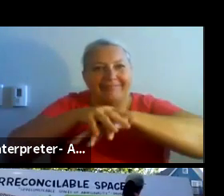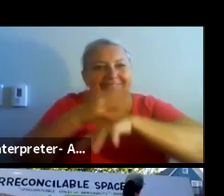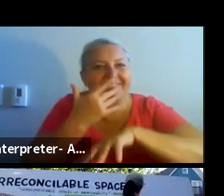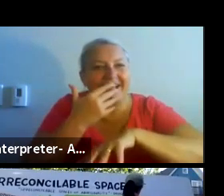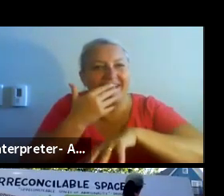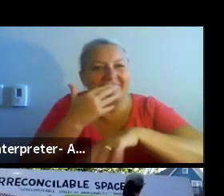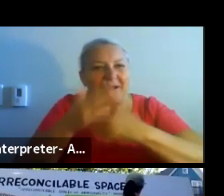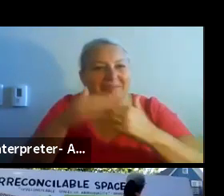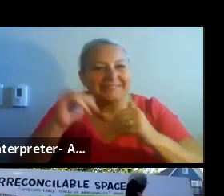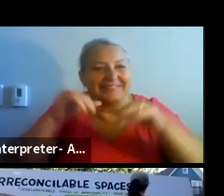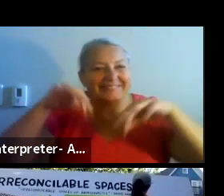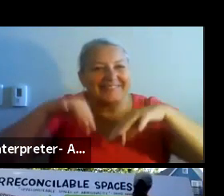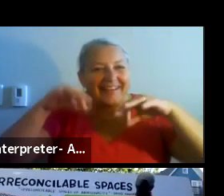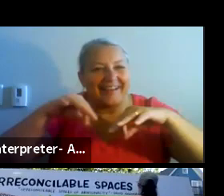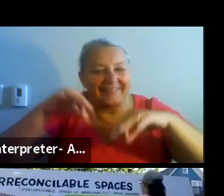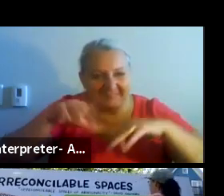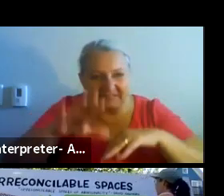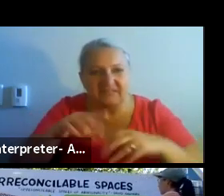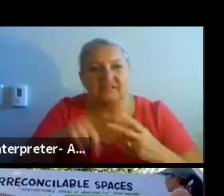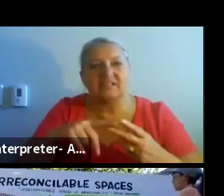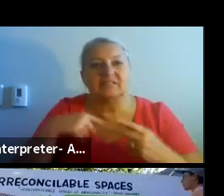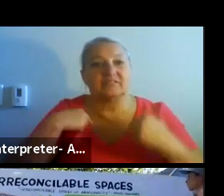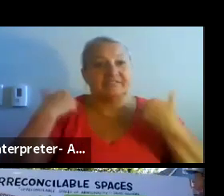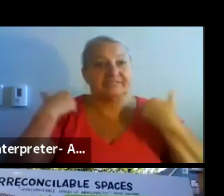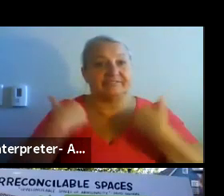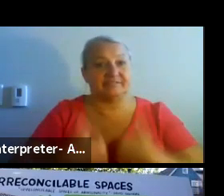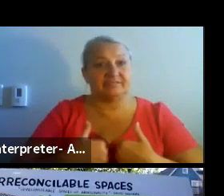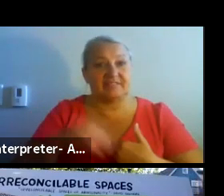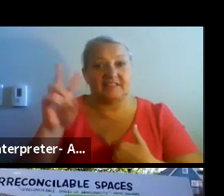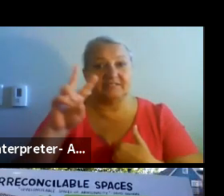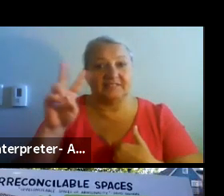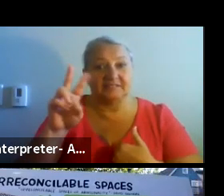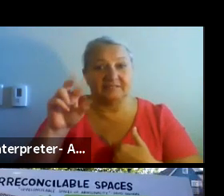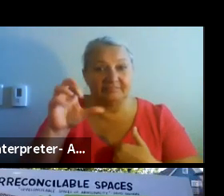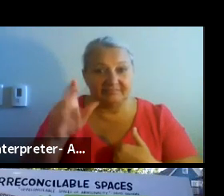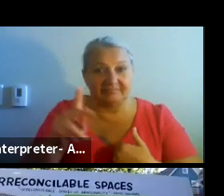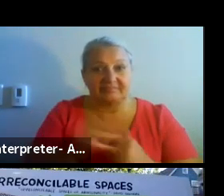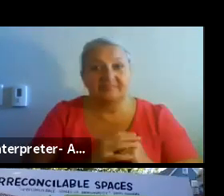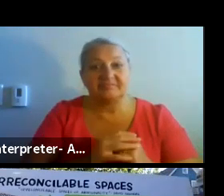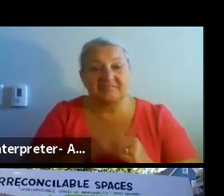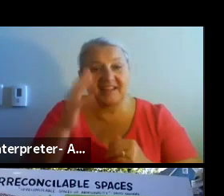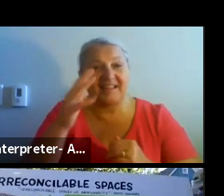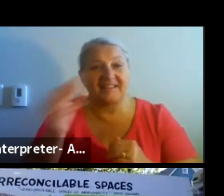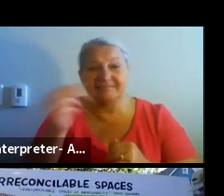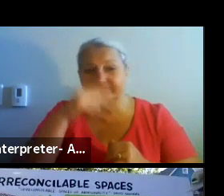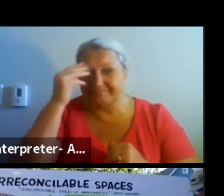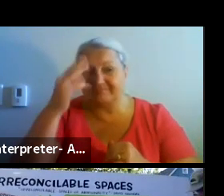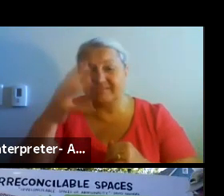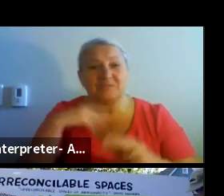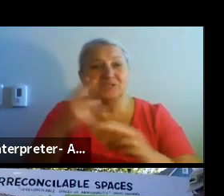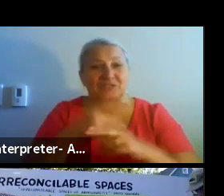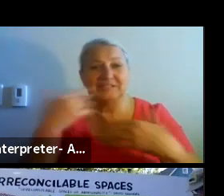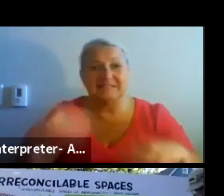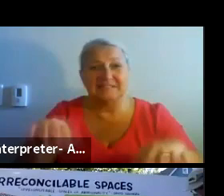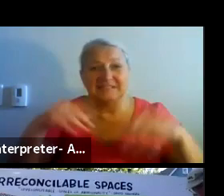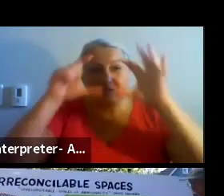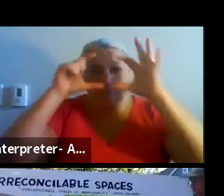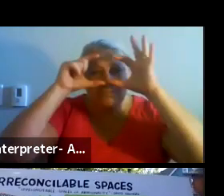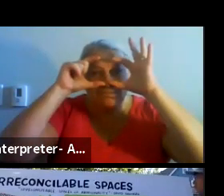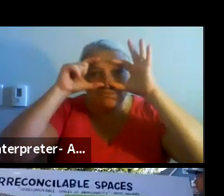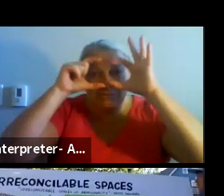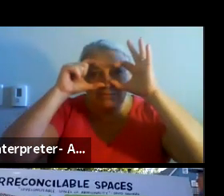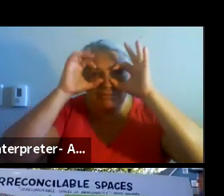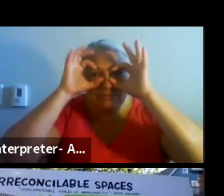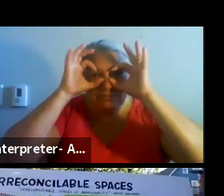design. It's V-necked. And I'm wearing big giganto glasses with black